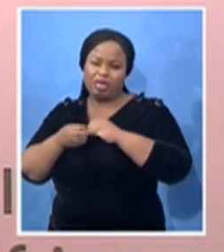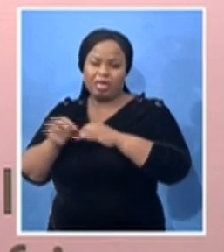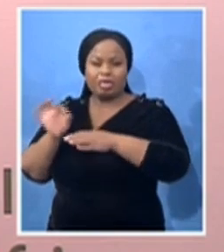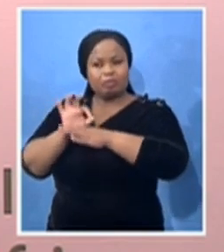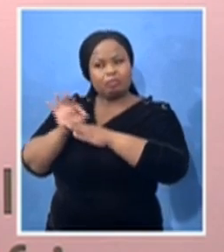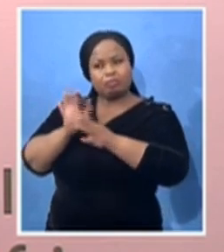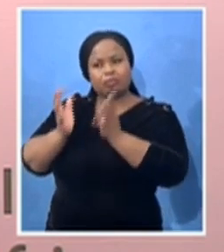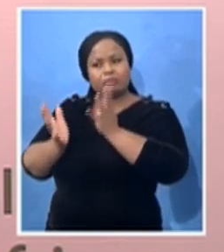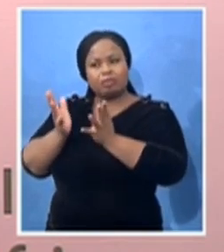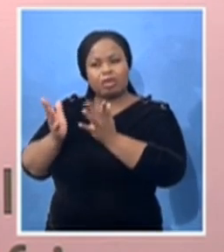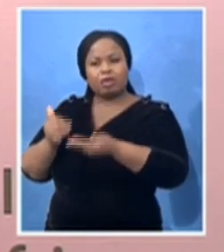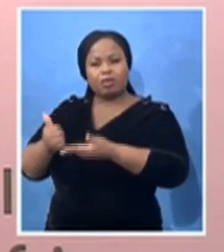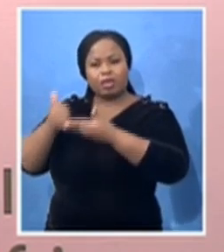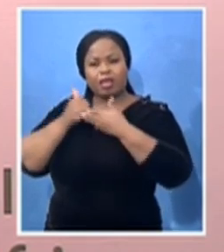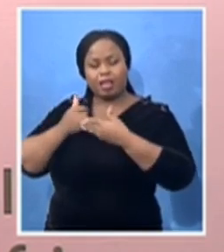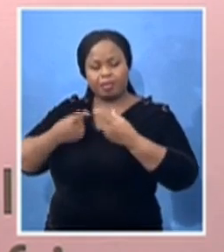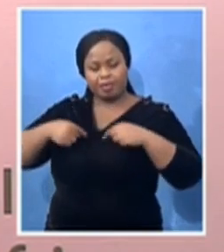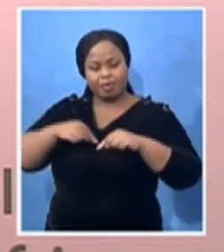continent when such